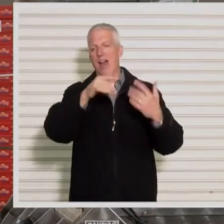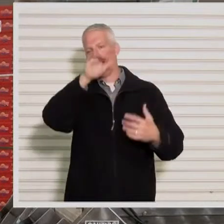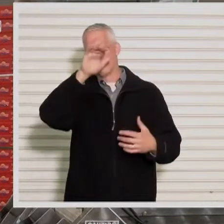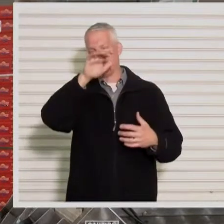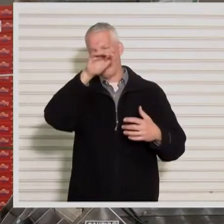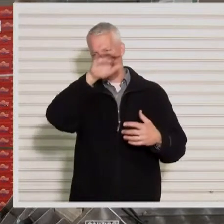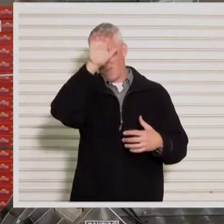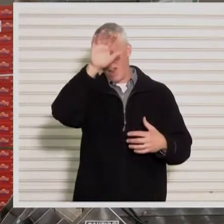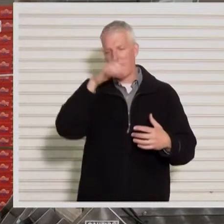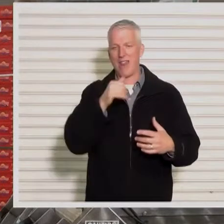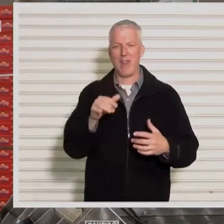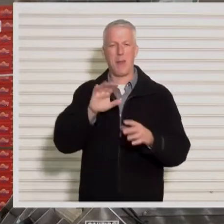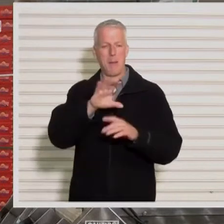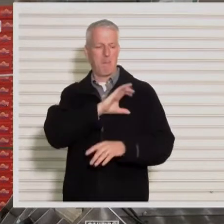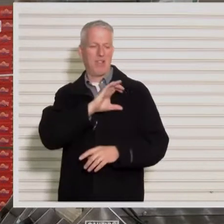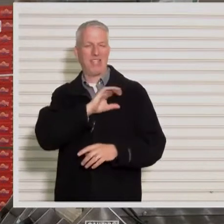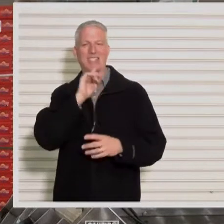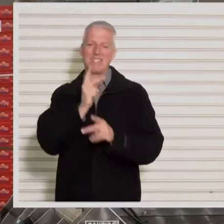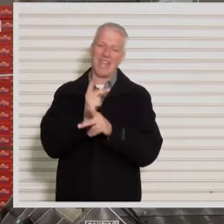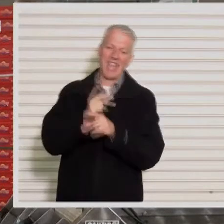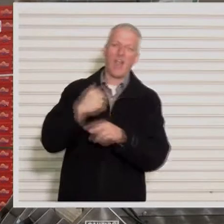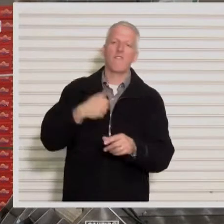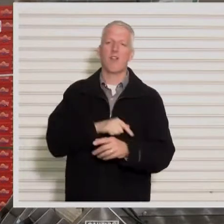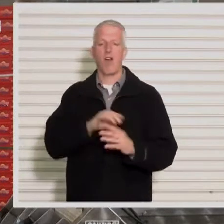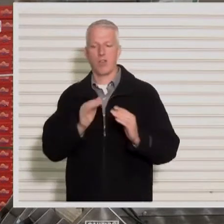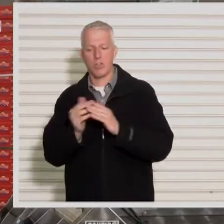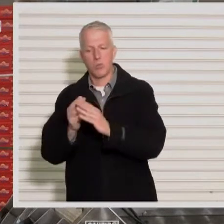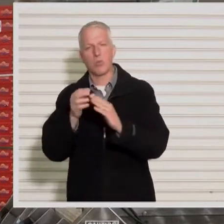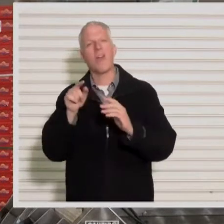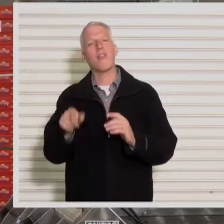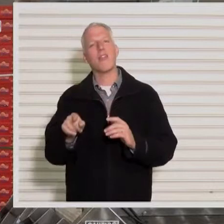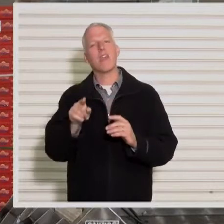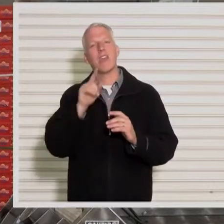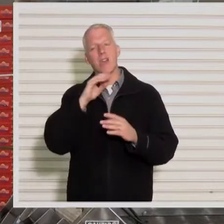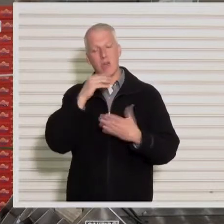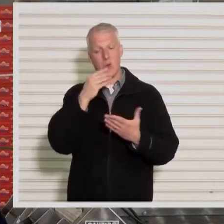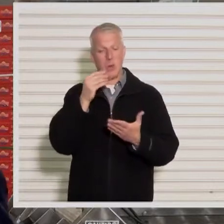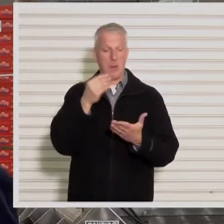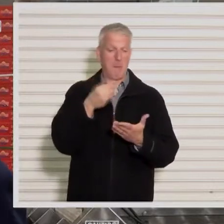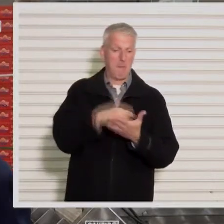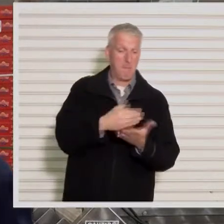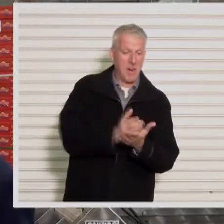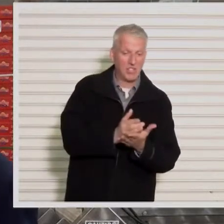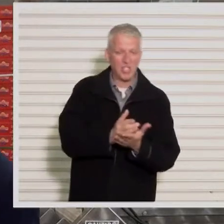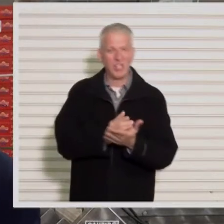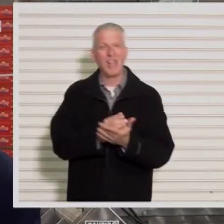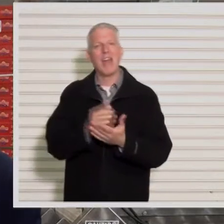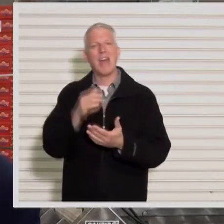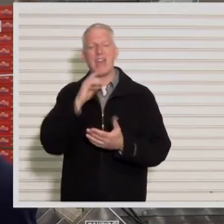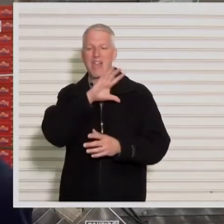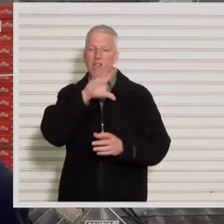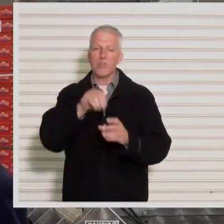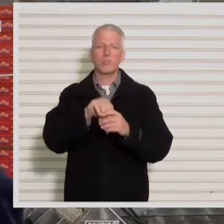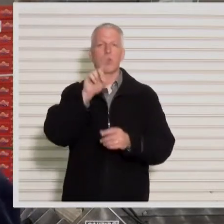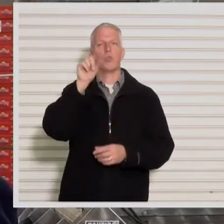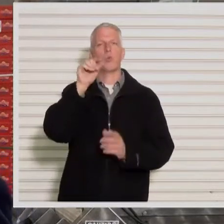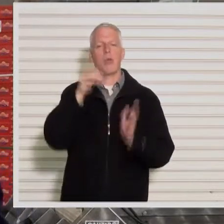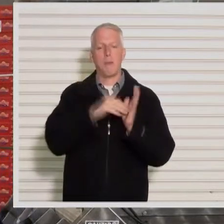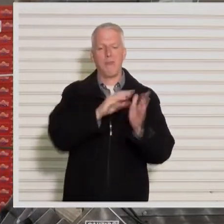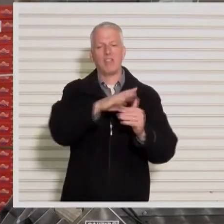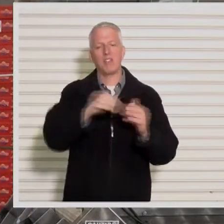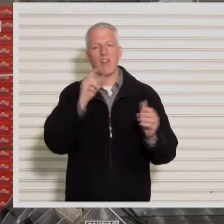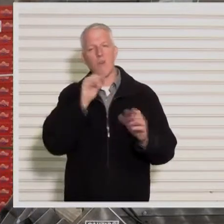police taking care of our communities. The relief bill also includes $20 billion in investments